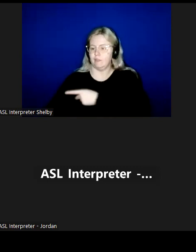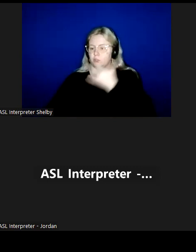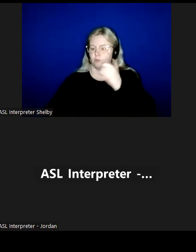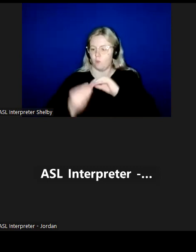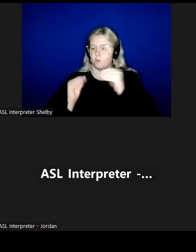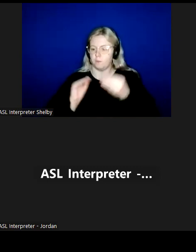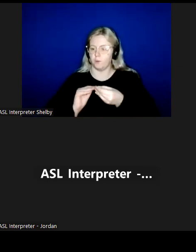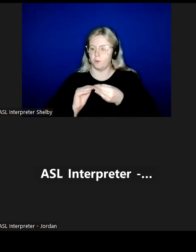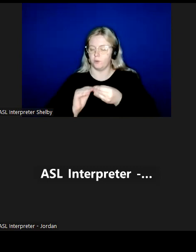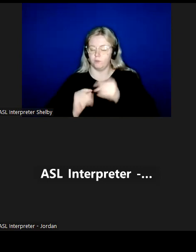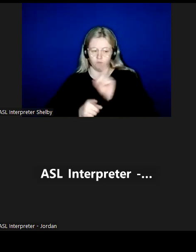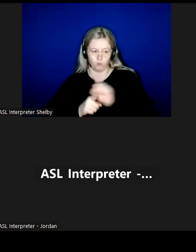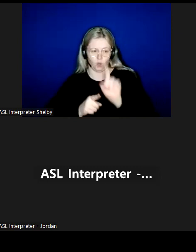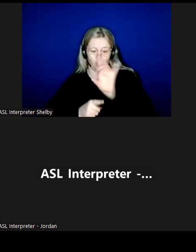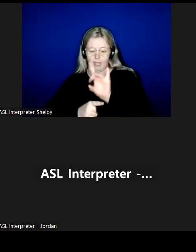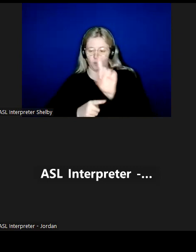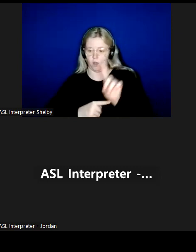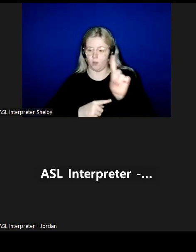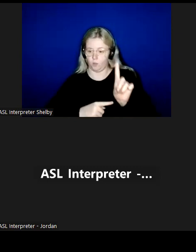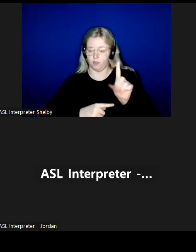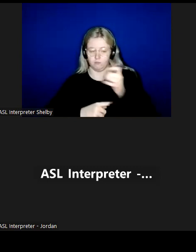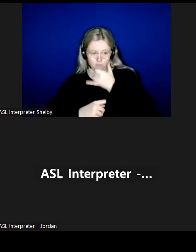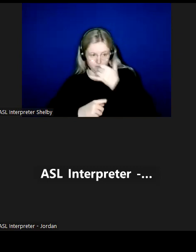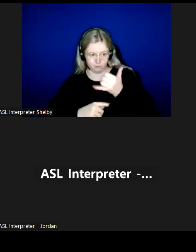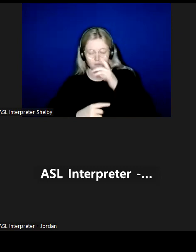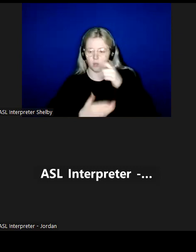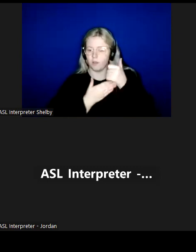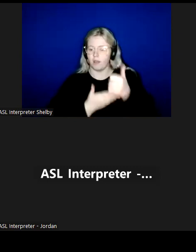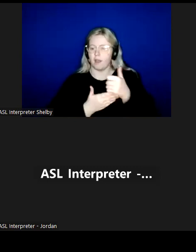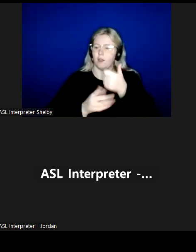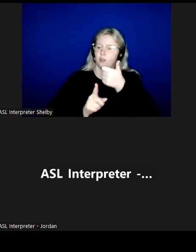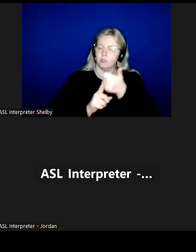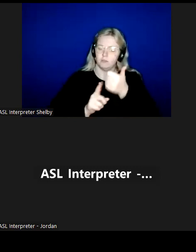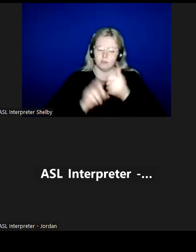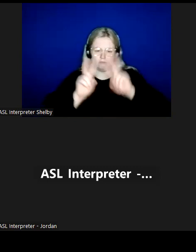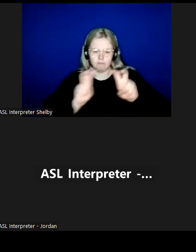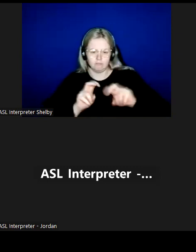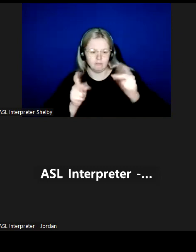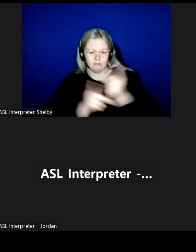will help you navigate the healthcare system in your zone.